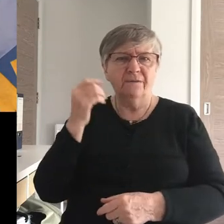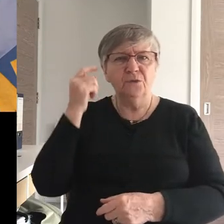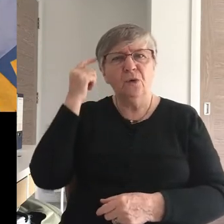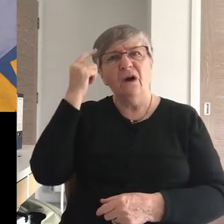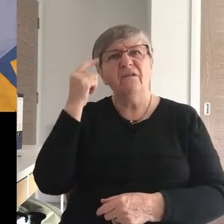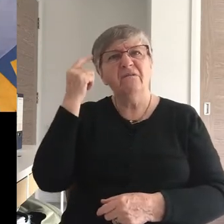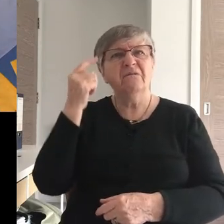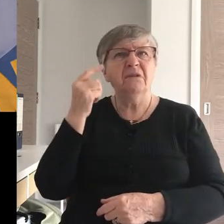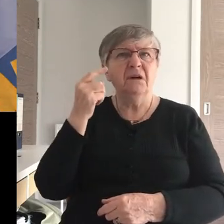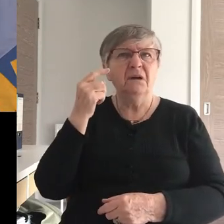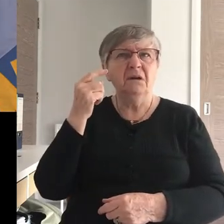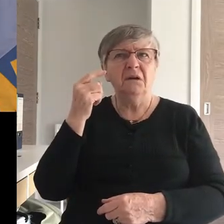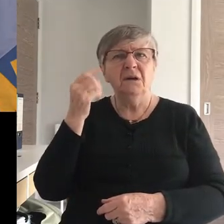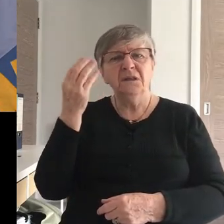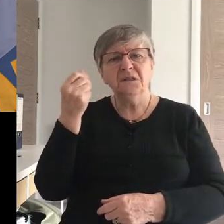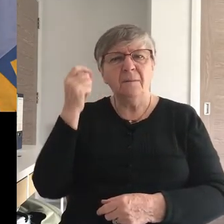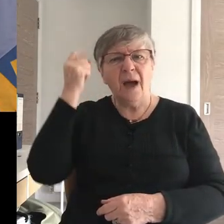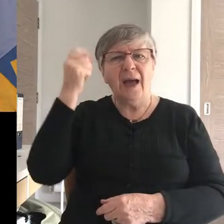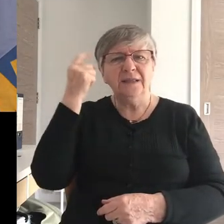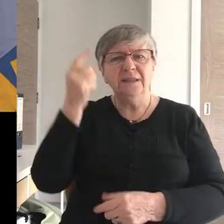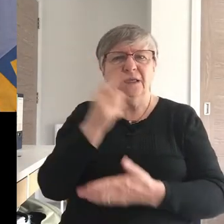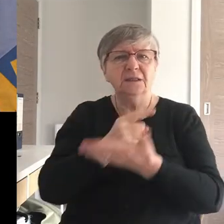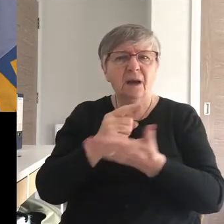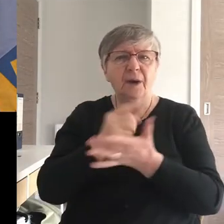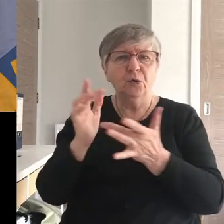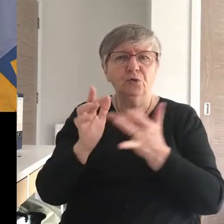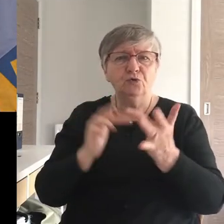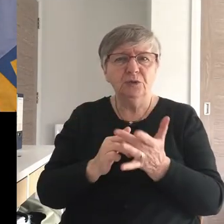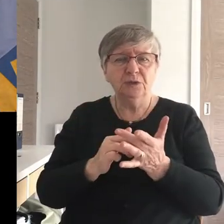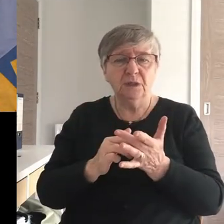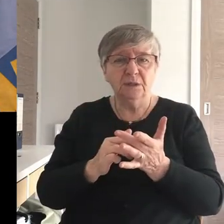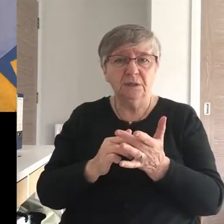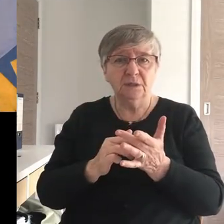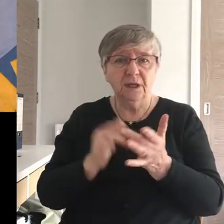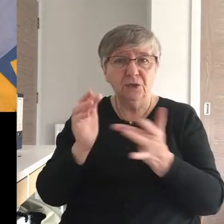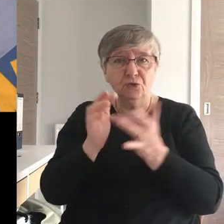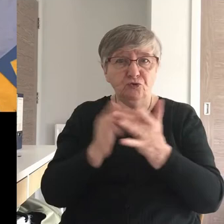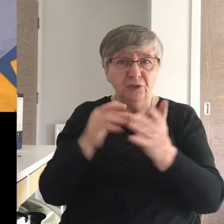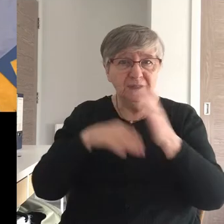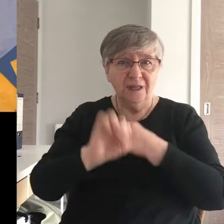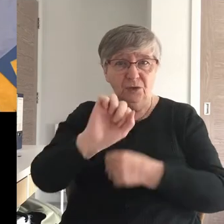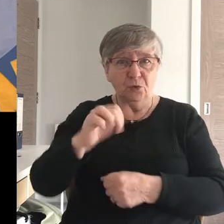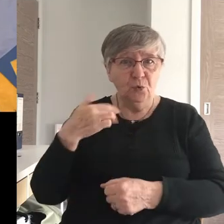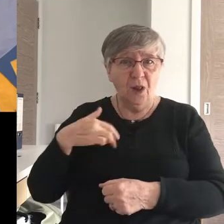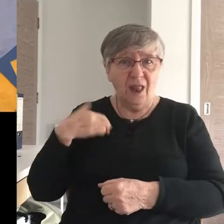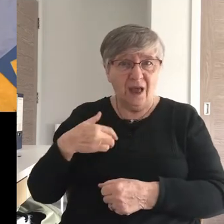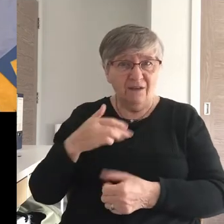thoughts about Jesus, but really, am I putting it, making it real, putting it into practice?